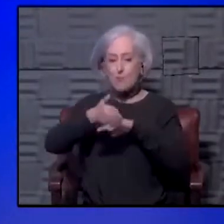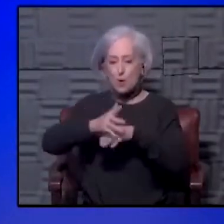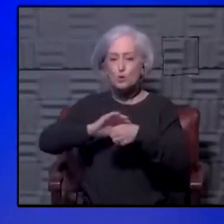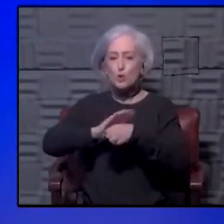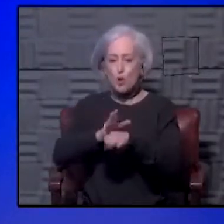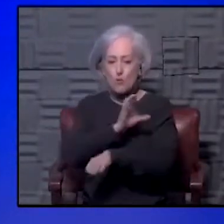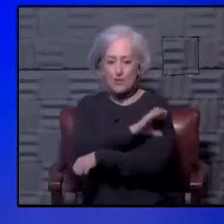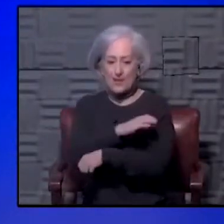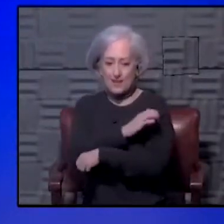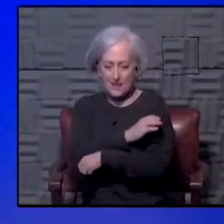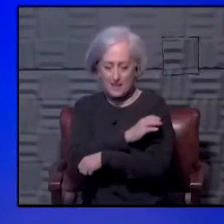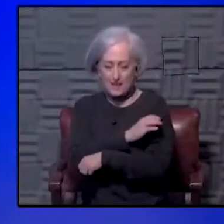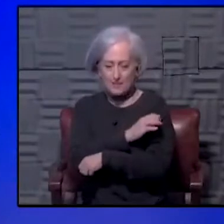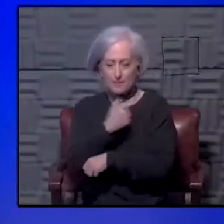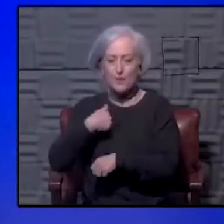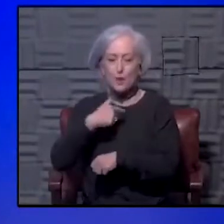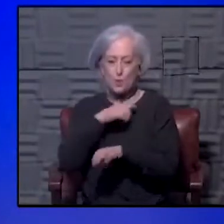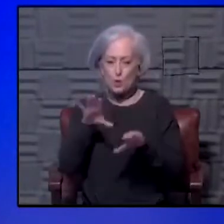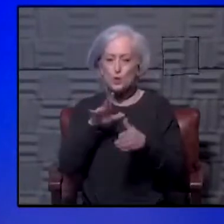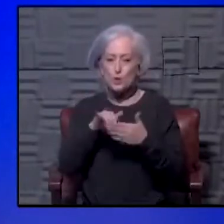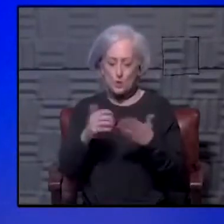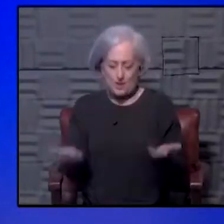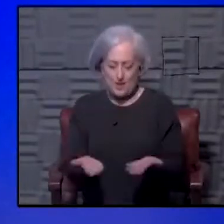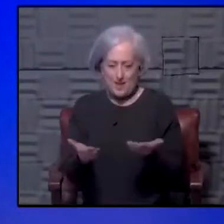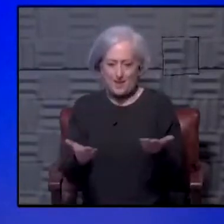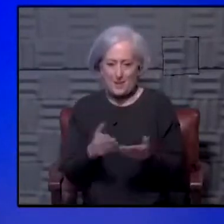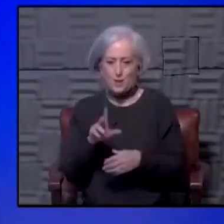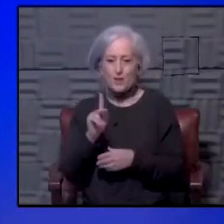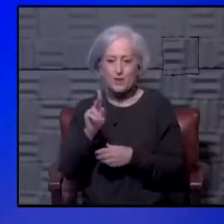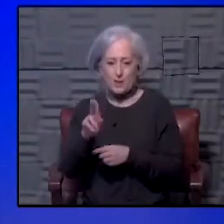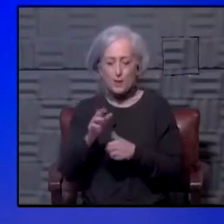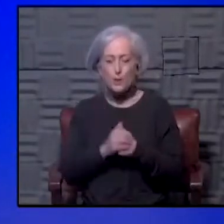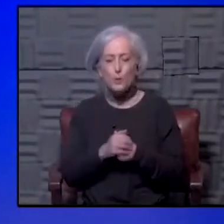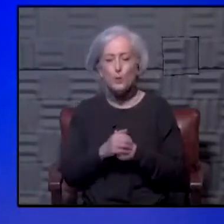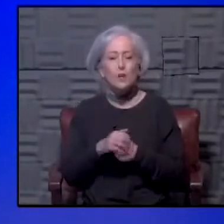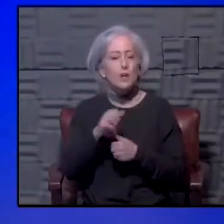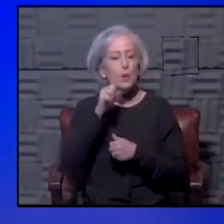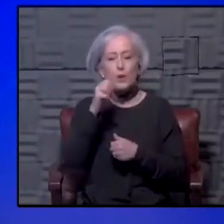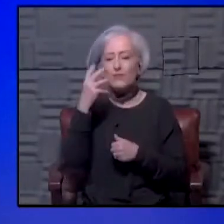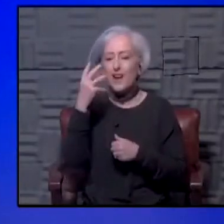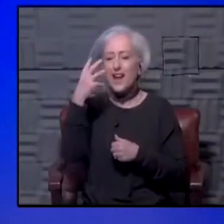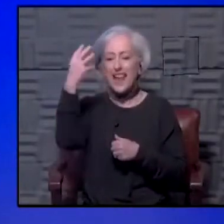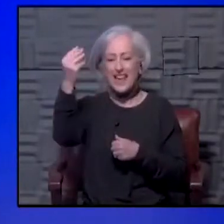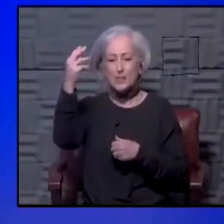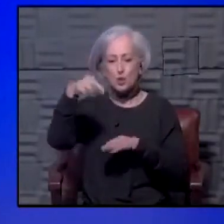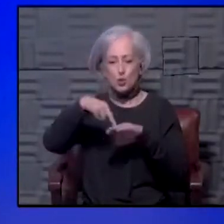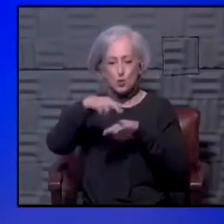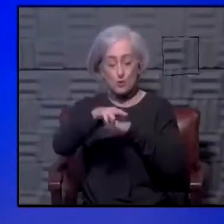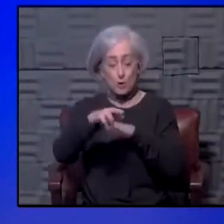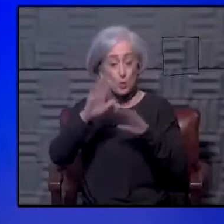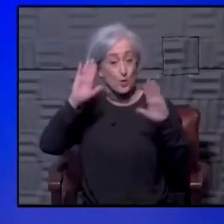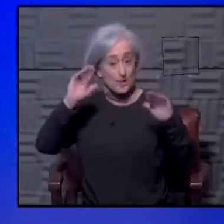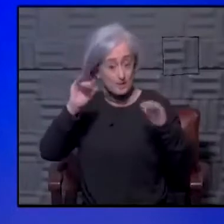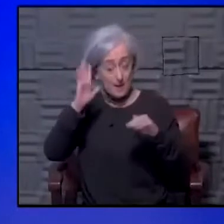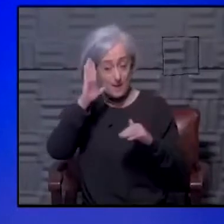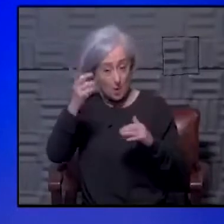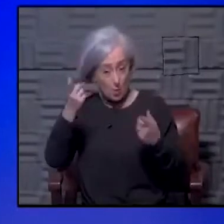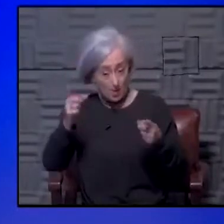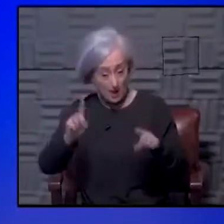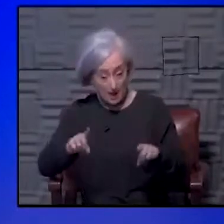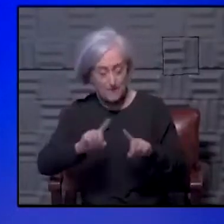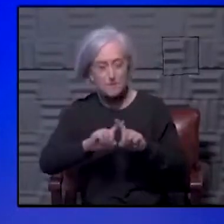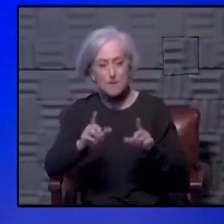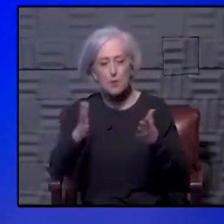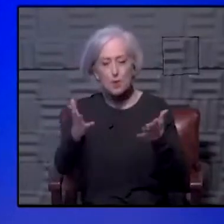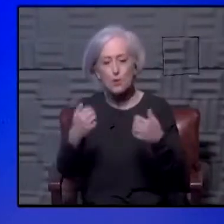doing that for our patients currently here at the health system. We haven't started external referrals, but we will be. We do anticipate that. We just want to make sure we get all of